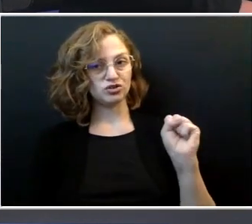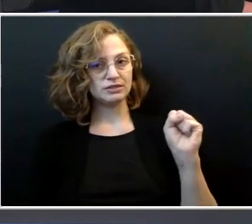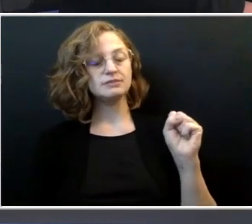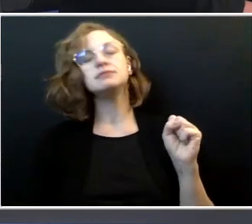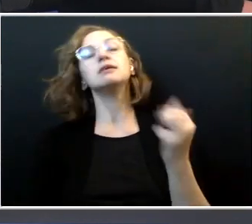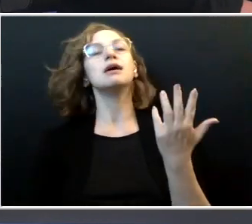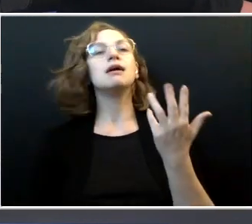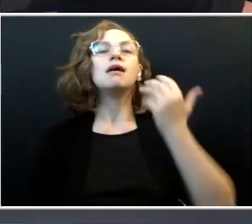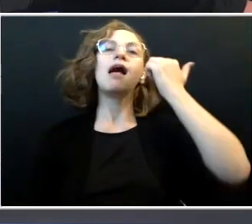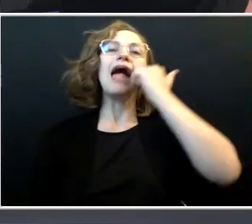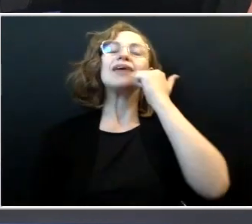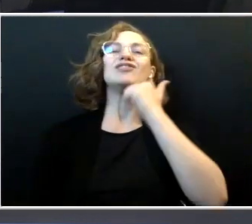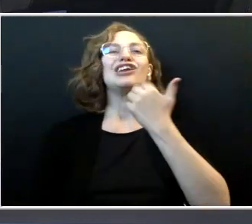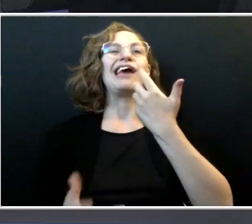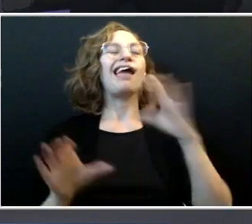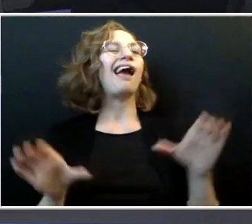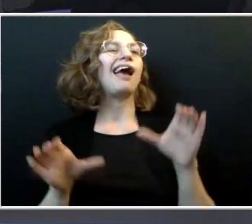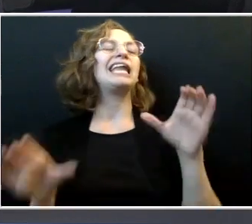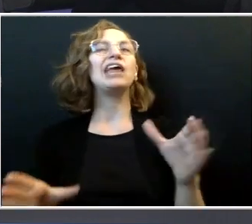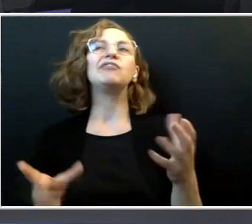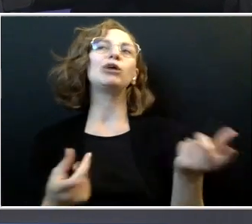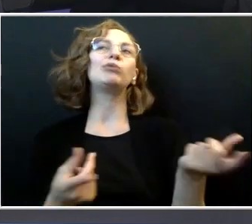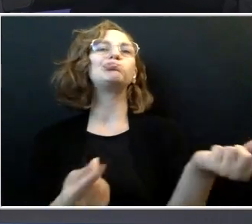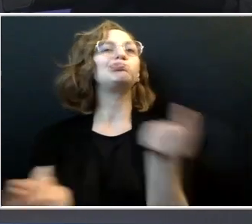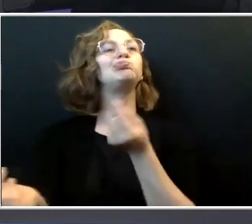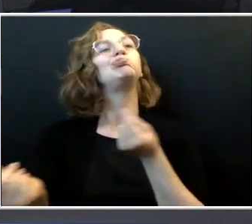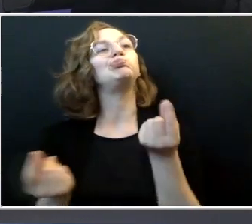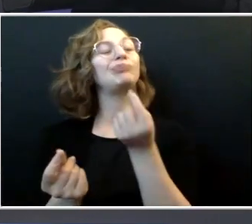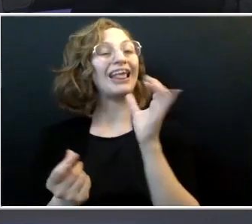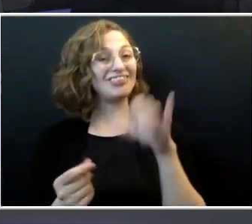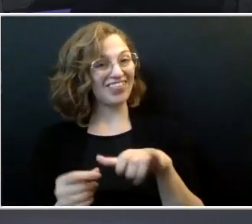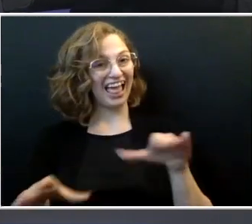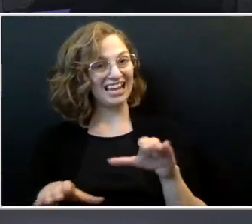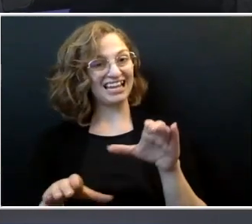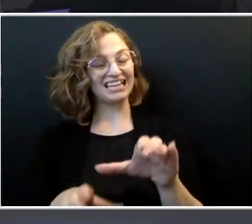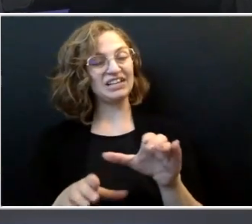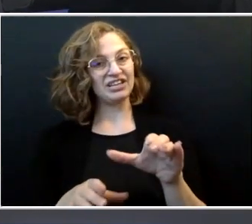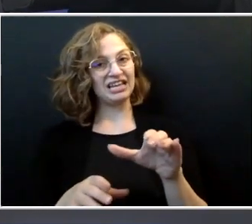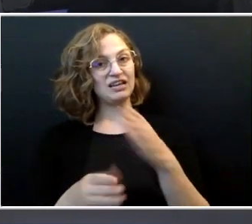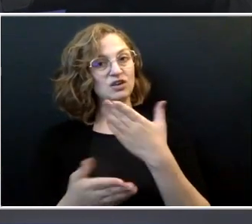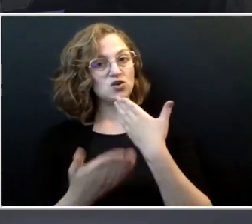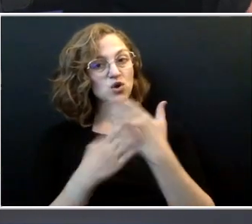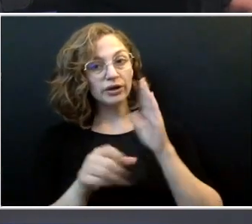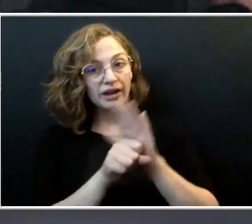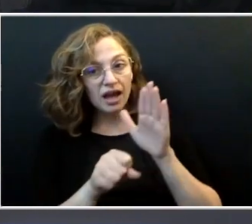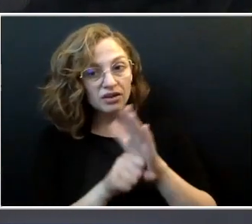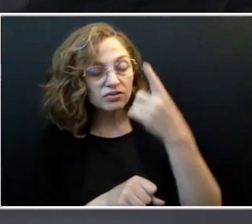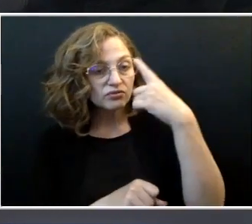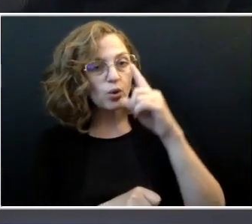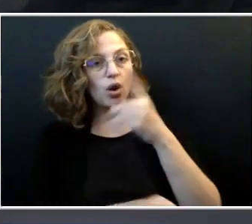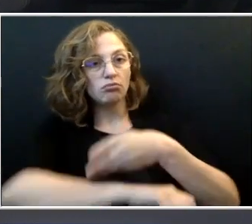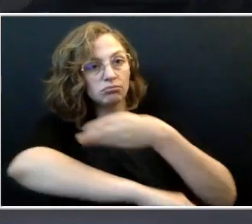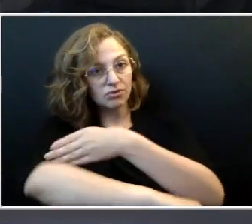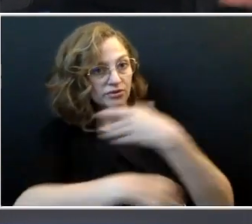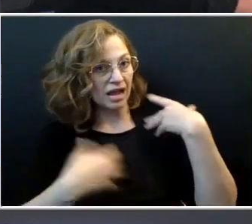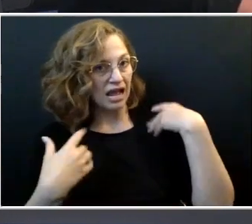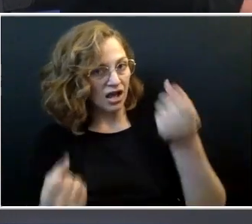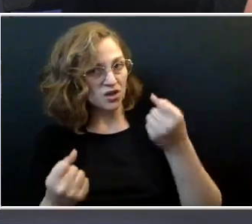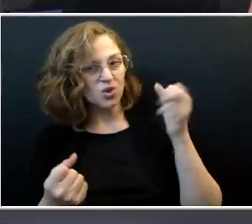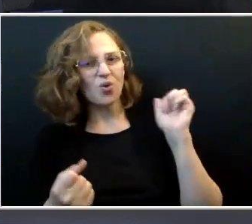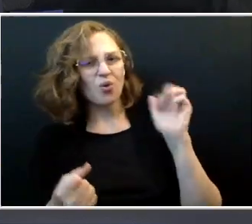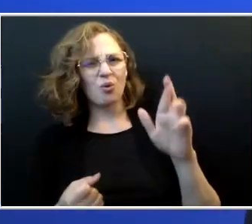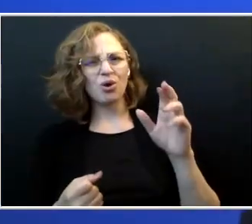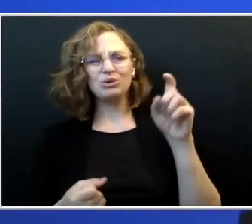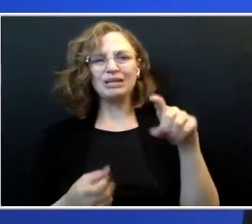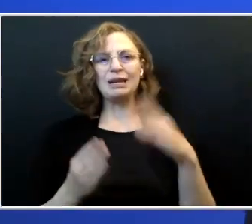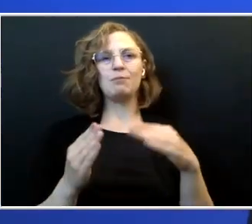good enough to improve our health? Or do people need to be more intentional about exercise? I love that you use the